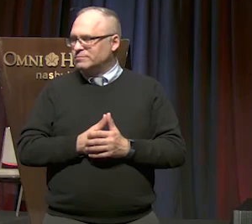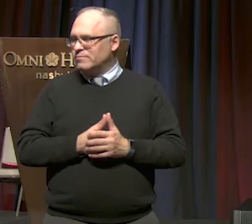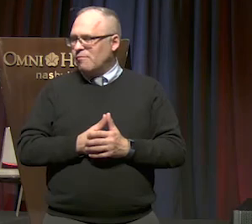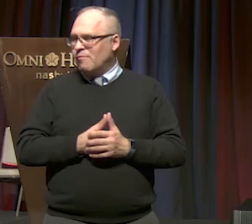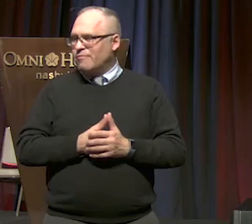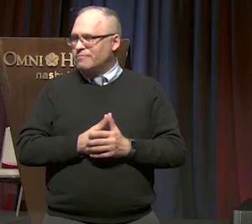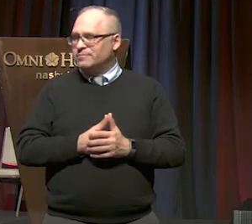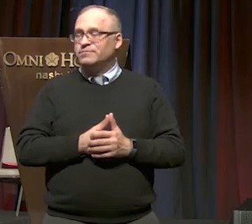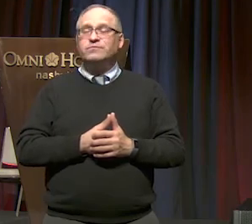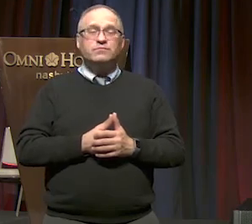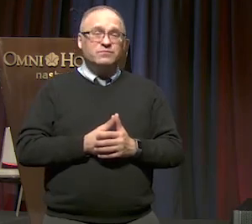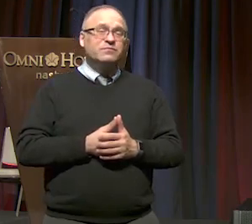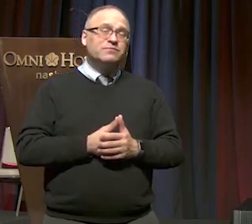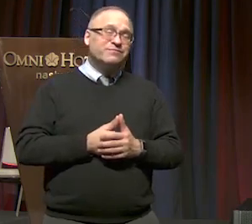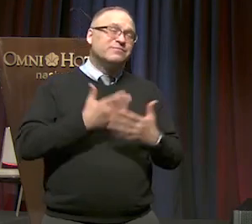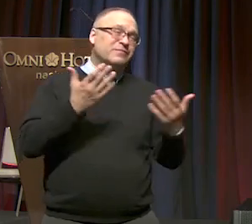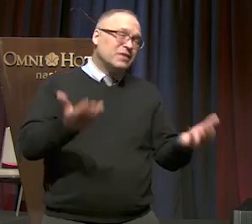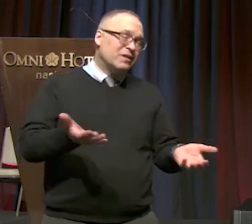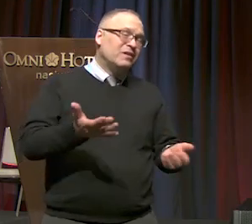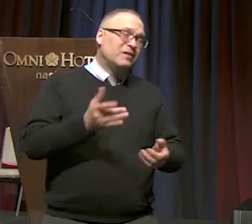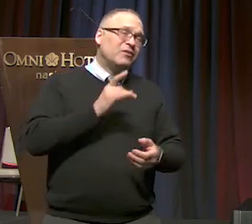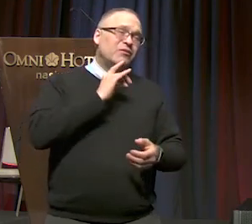For so long,